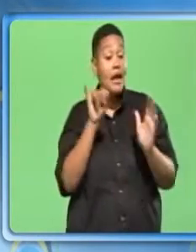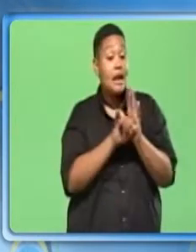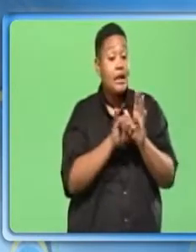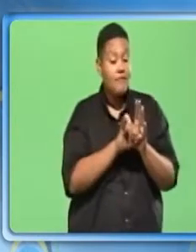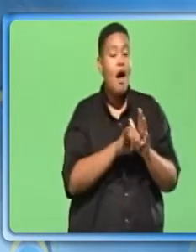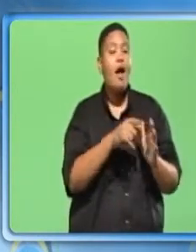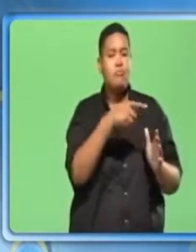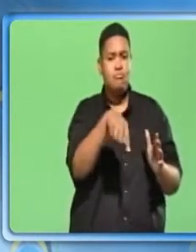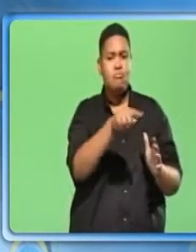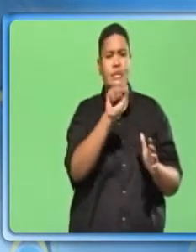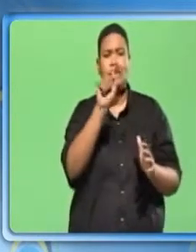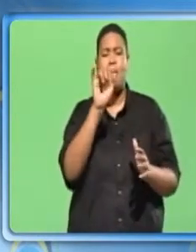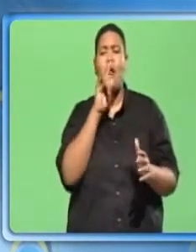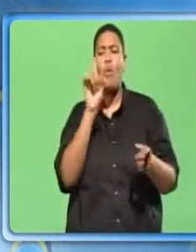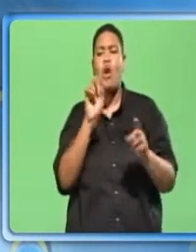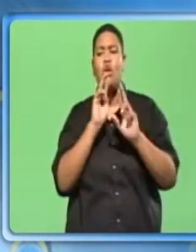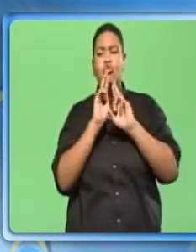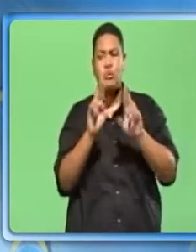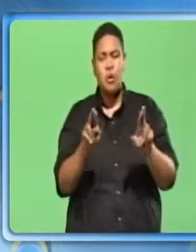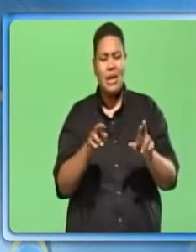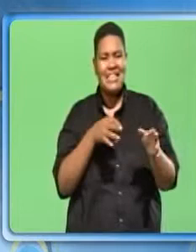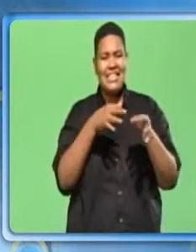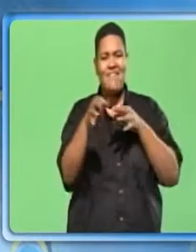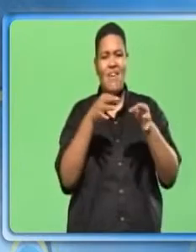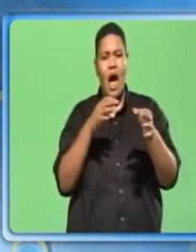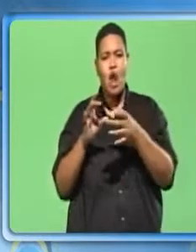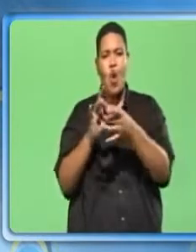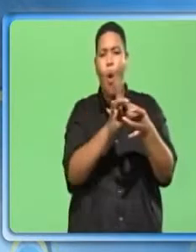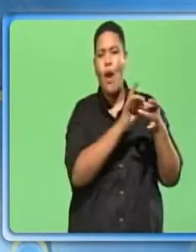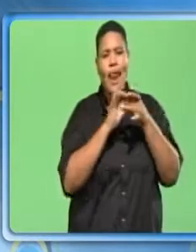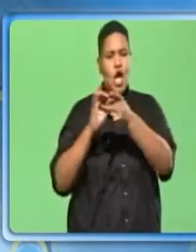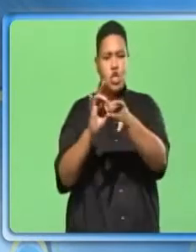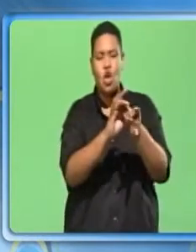respond. Define coordination.